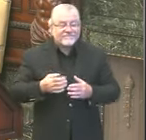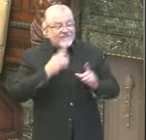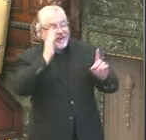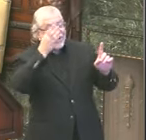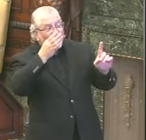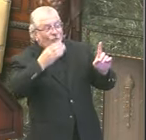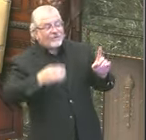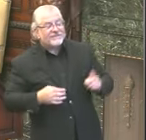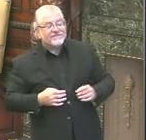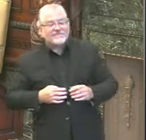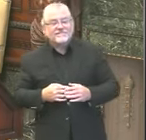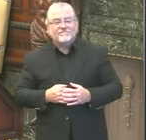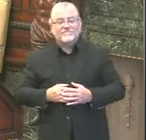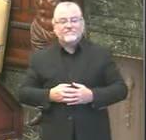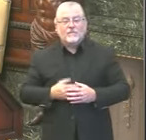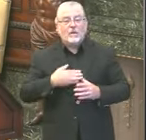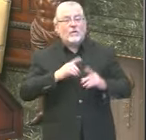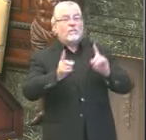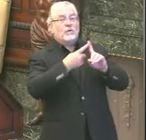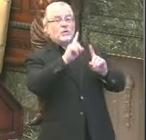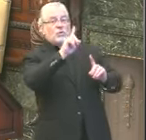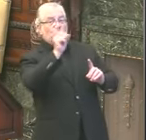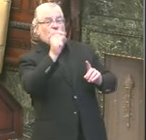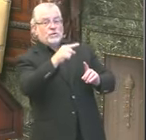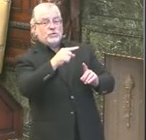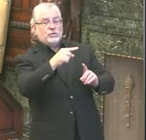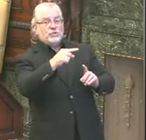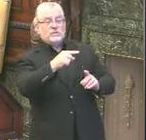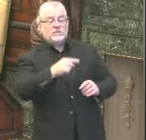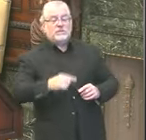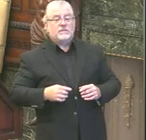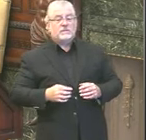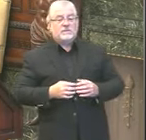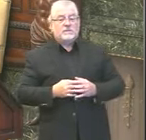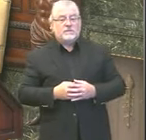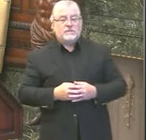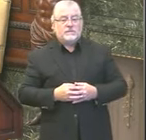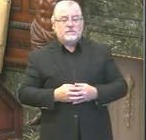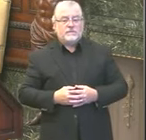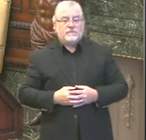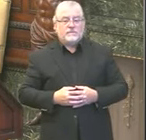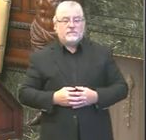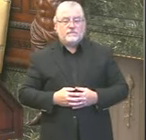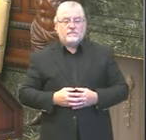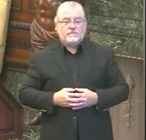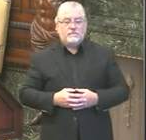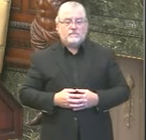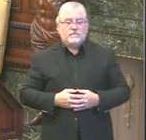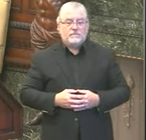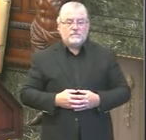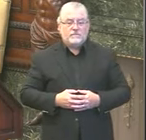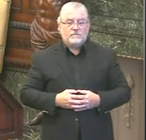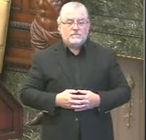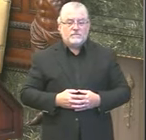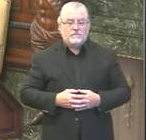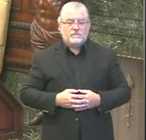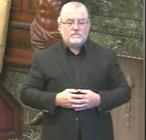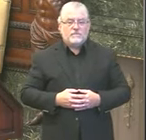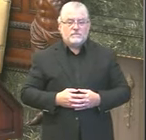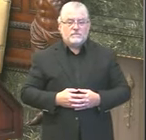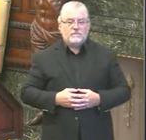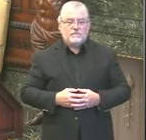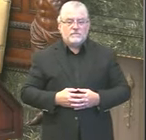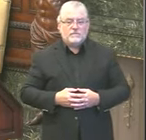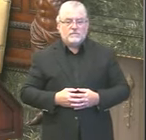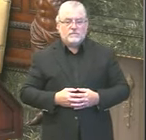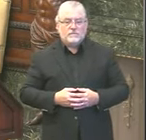My first question is regarding the statue, the Columbus statue at Kenny Plaza. Mayor Kenny, I